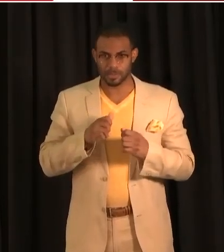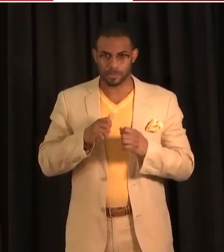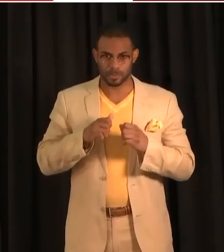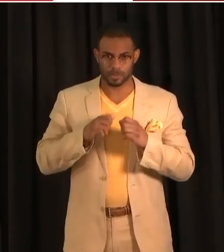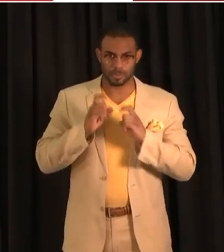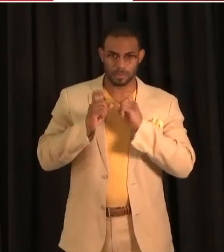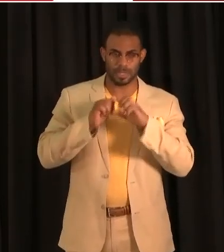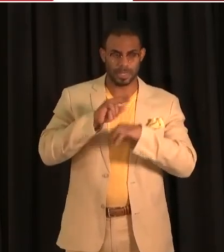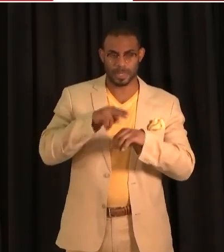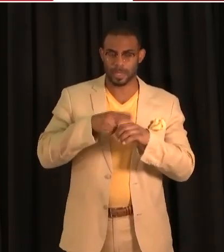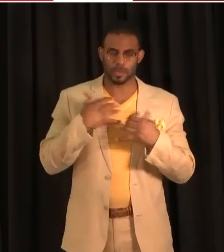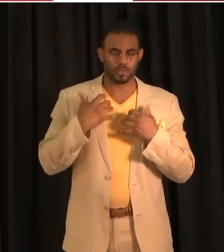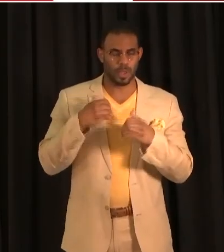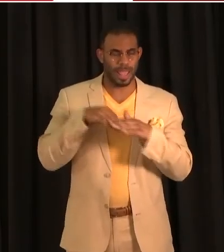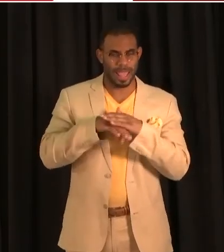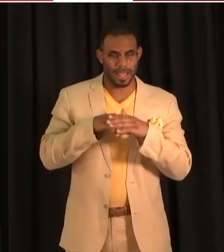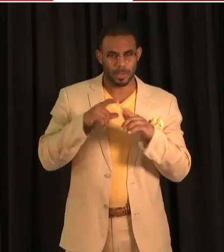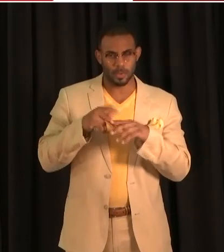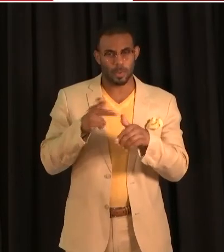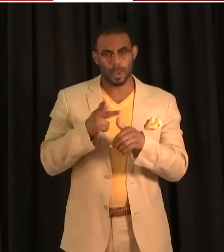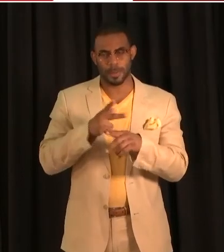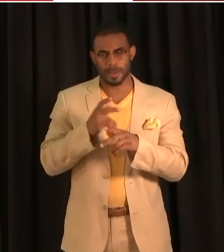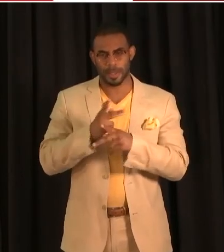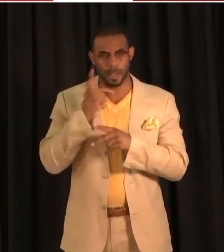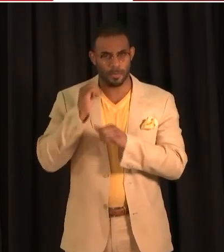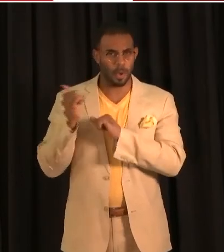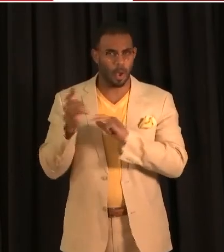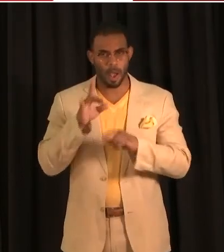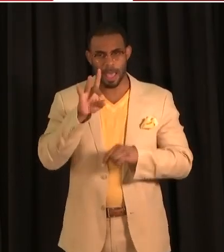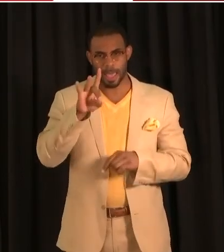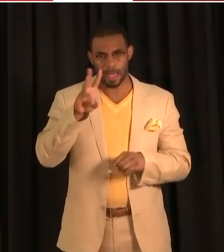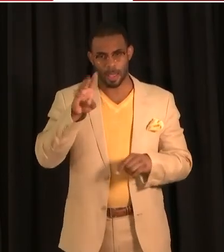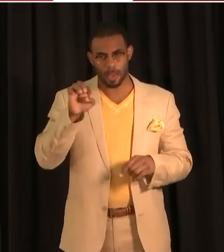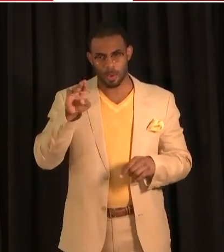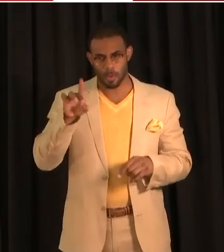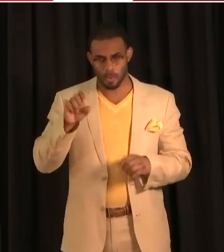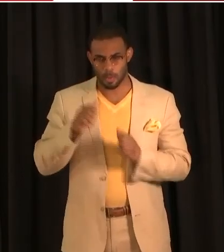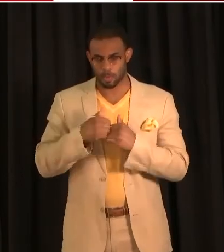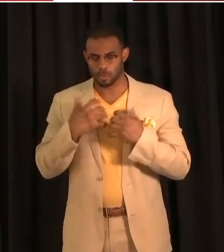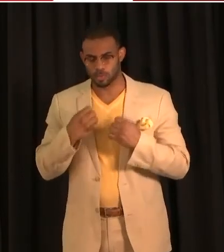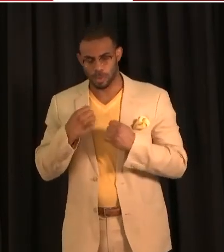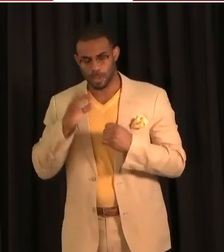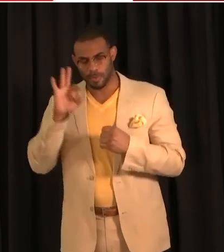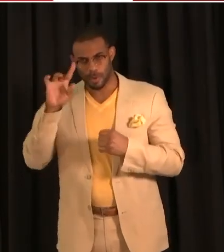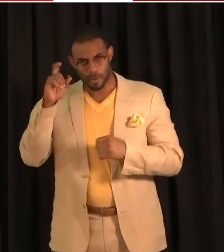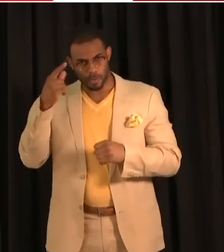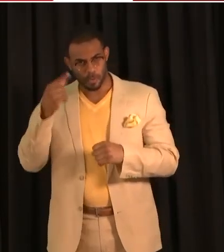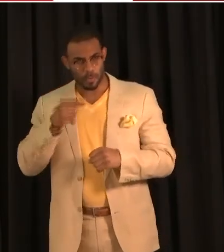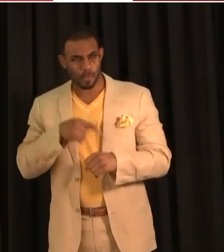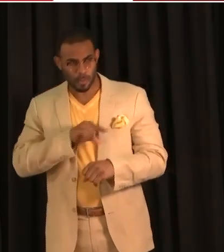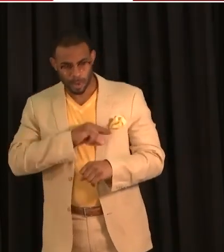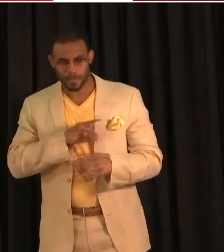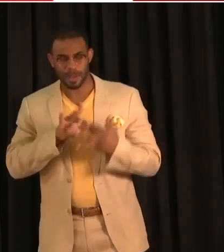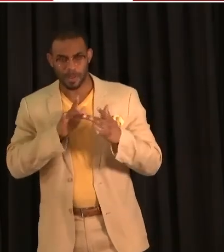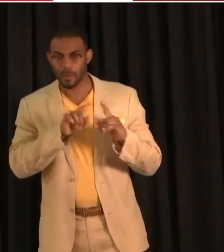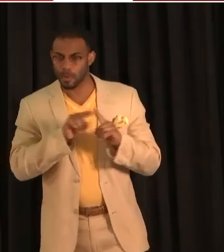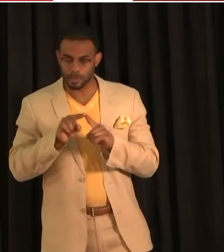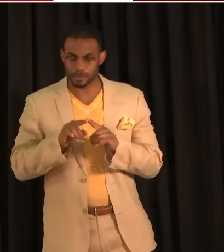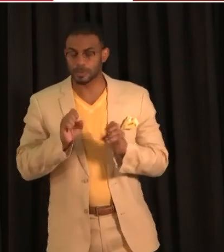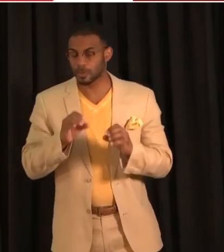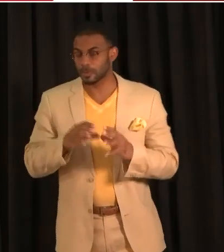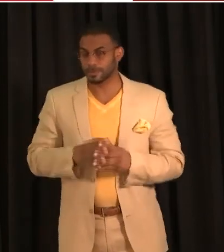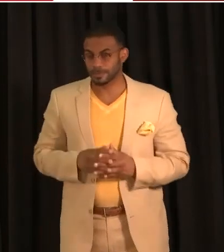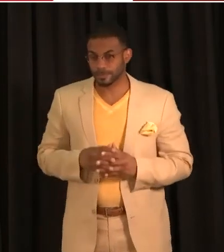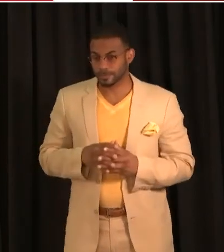in the nation and incredibly strong access to primary care across all 8 wards, with a strong federally qualified health center network as